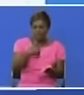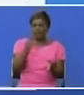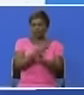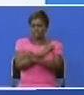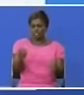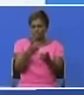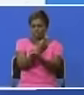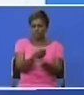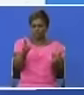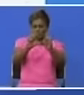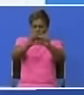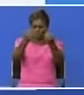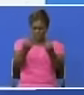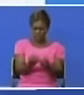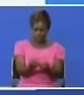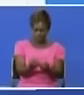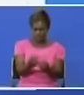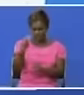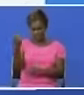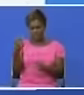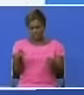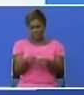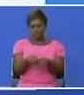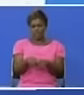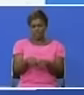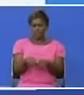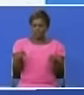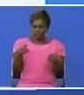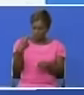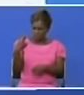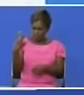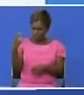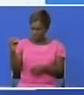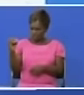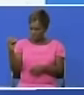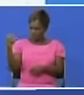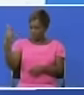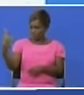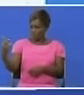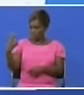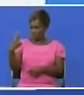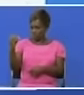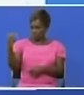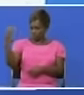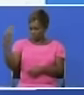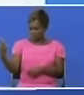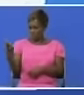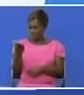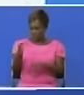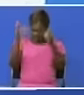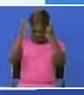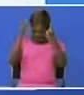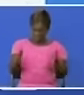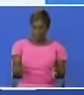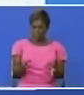democratic society such as Kenya. Okay. So we've been down this road before in 2001, 2002. Yeah. A court ruled that this, in